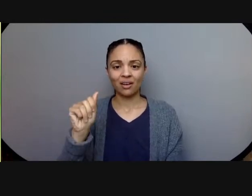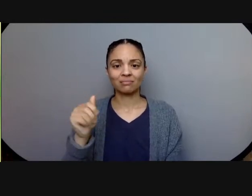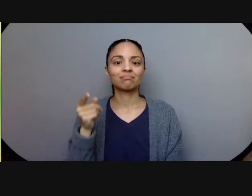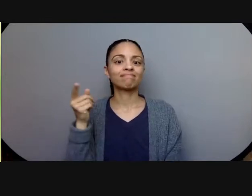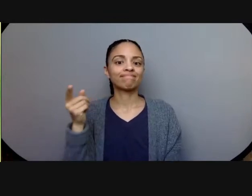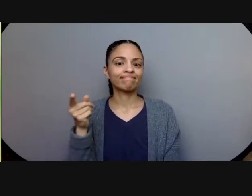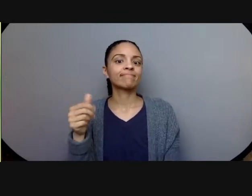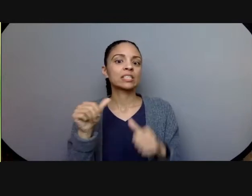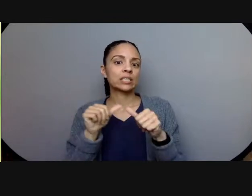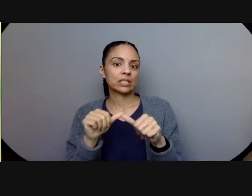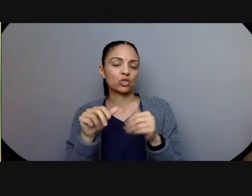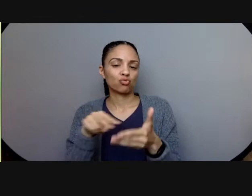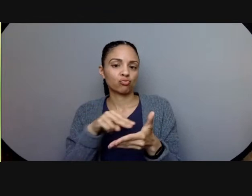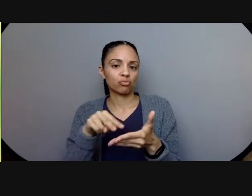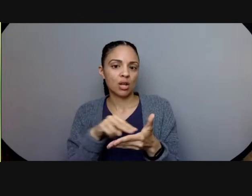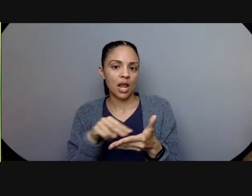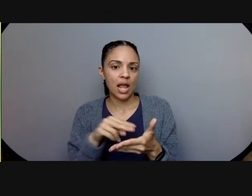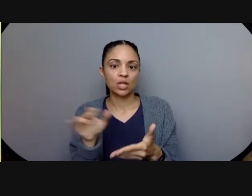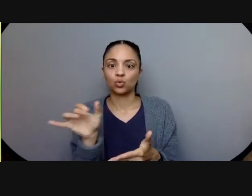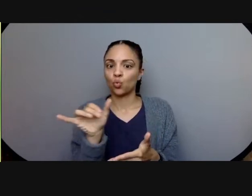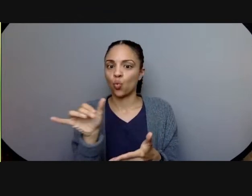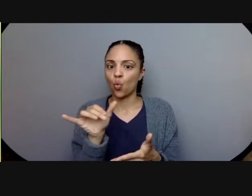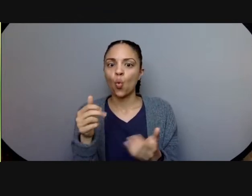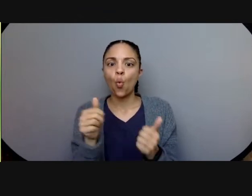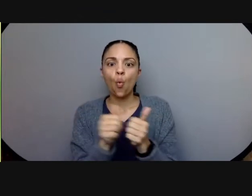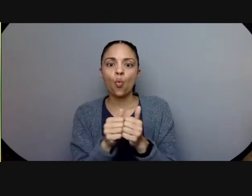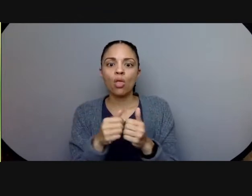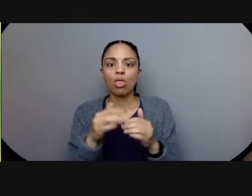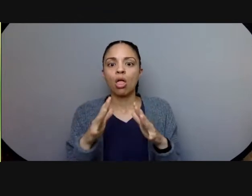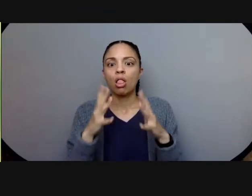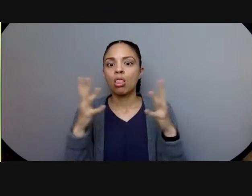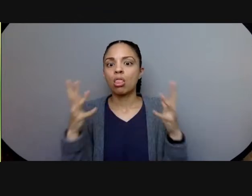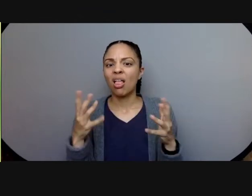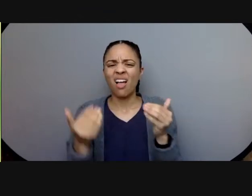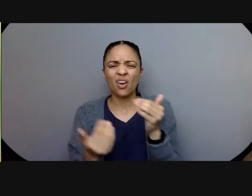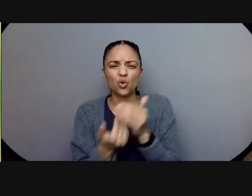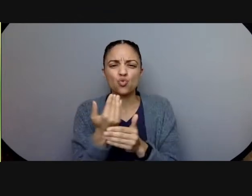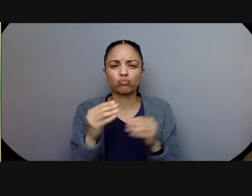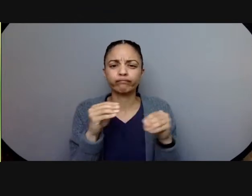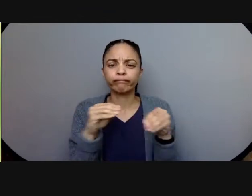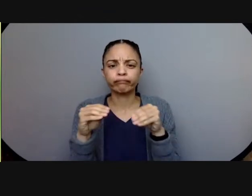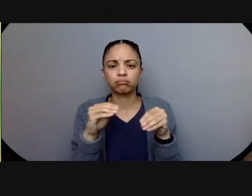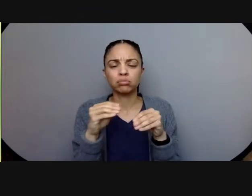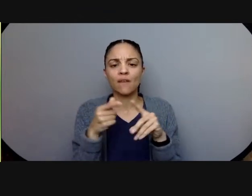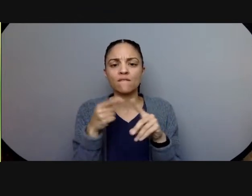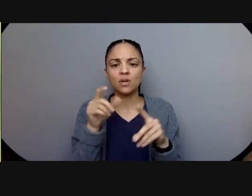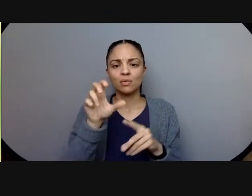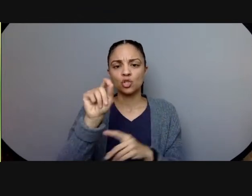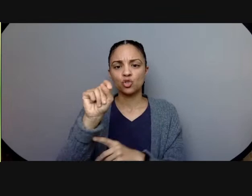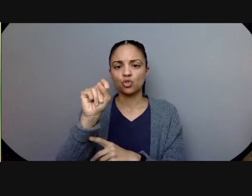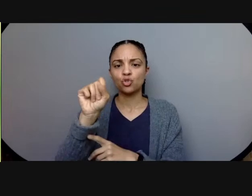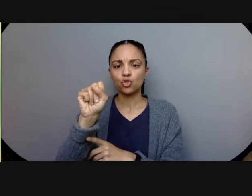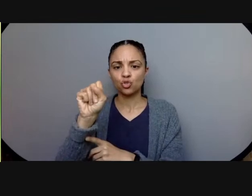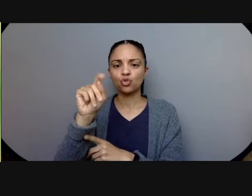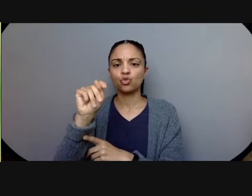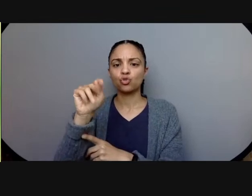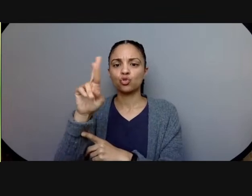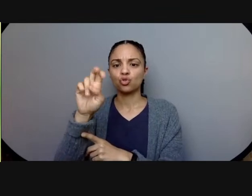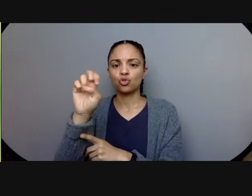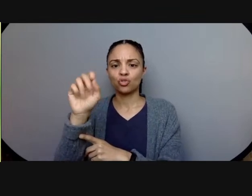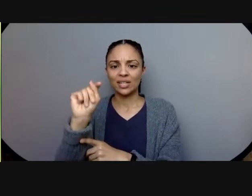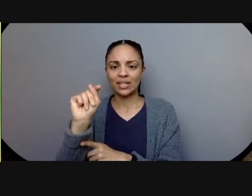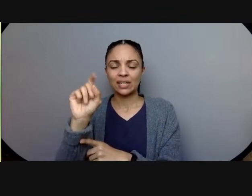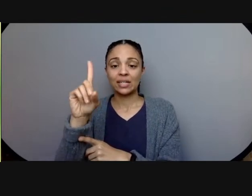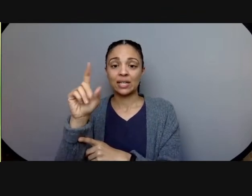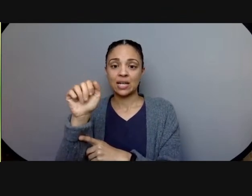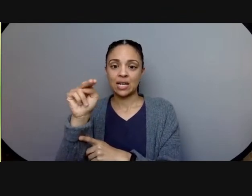of street dance. And I'm saying that because when I was talking to Ephraim, I was talking about how breaking is going to the Olympics. A lot of the creations